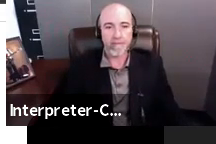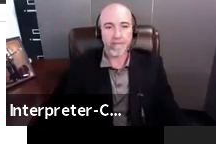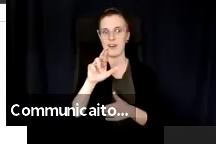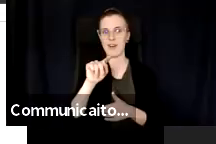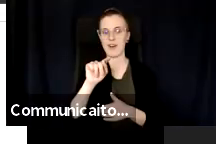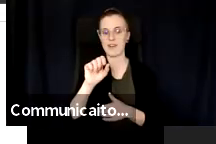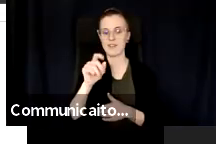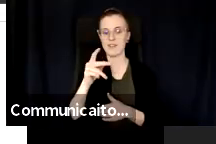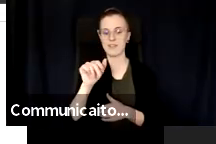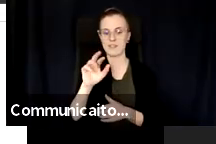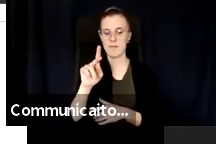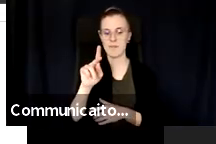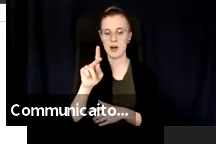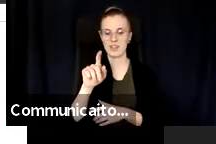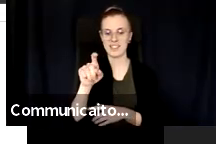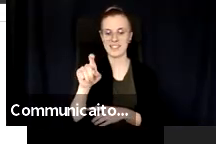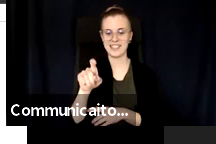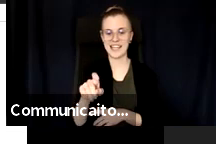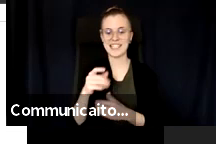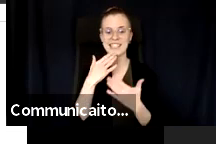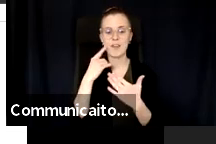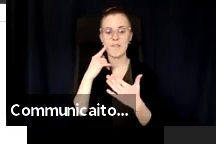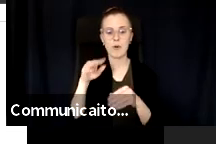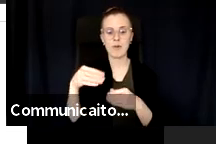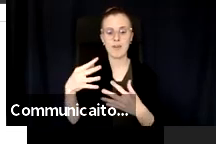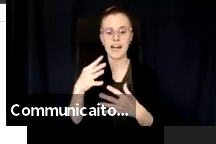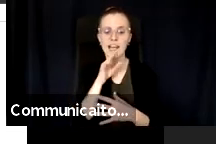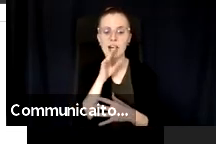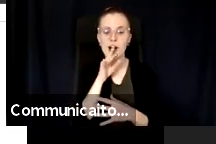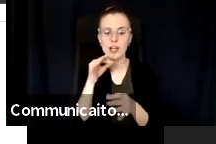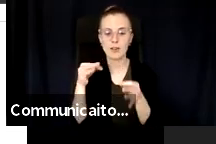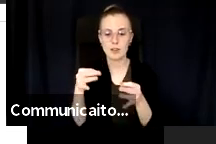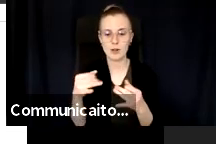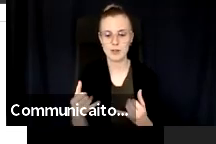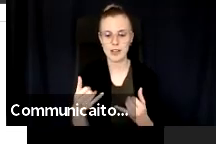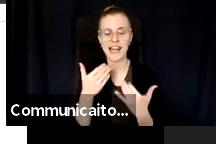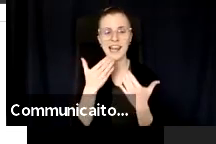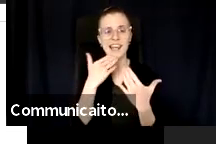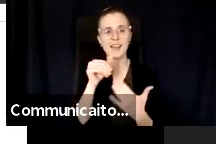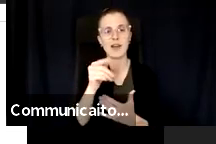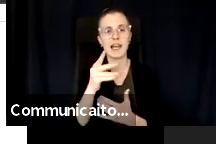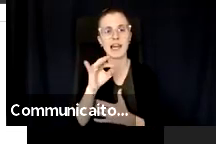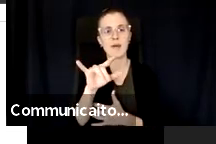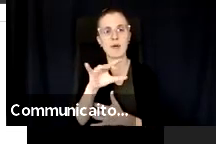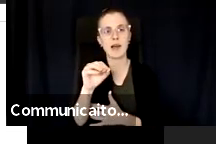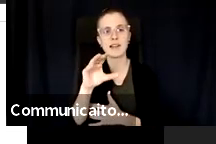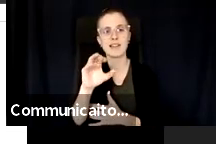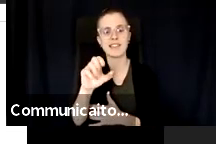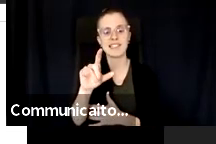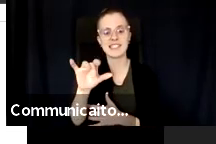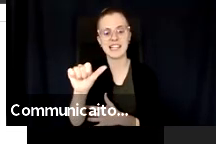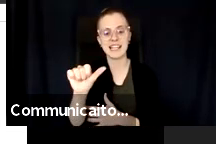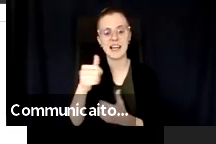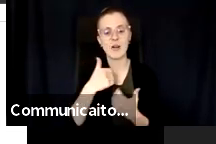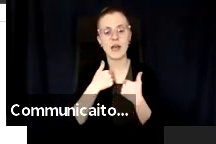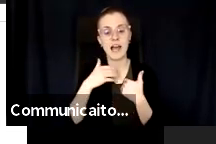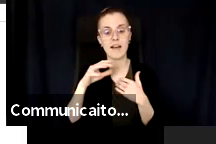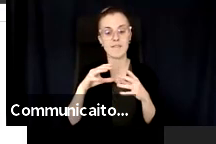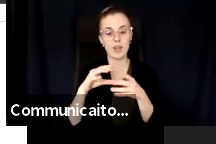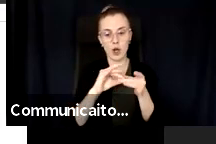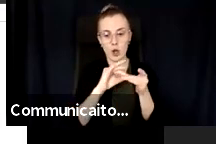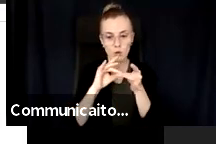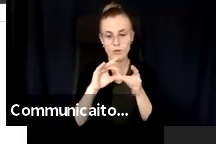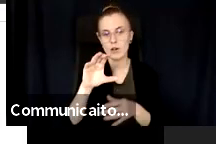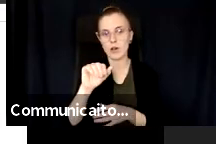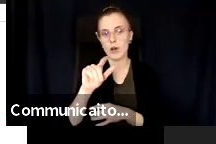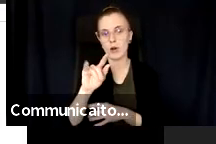Texas for providing audio description today. Thank you, April and Celia. We have the Coalition of Texans with Disabilities,